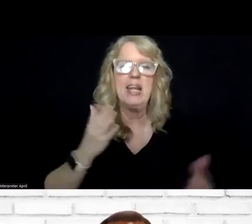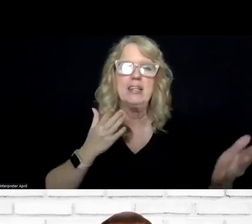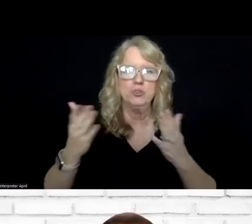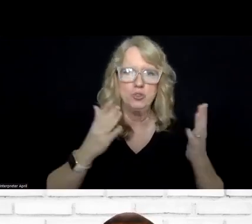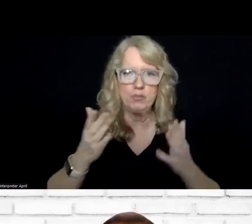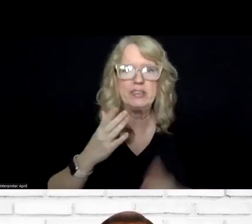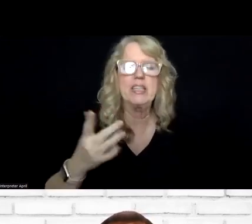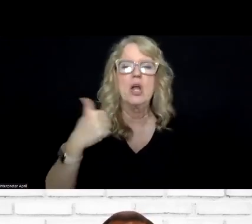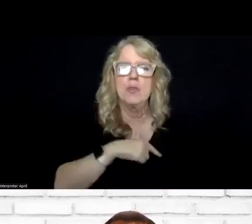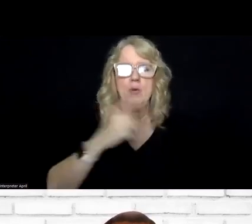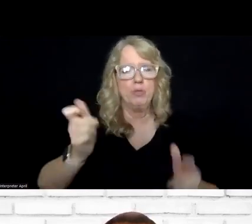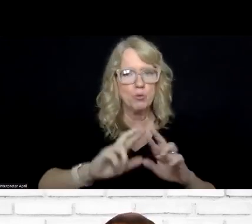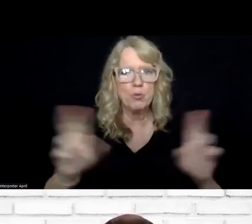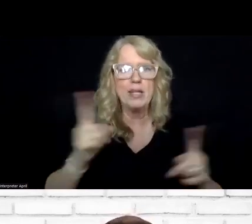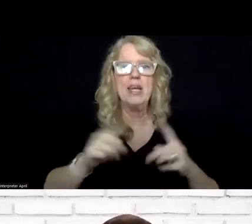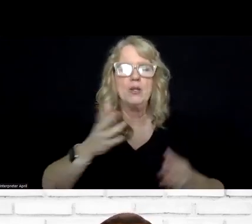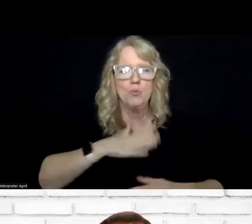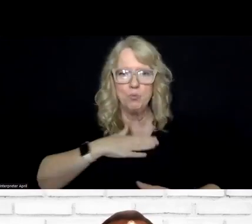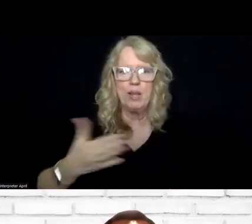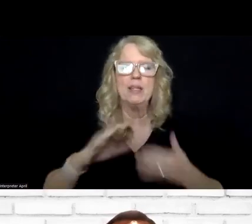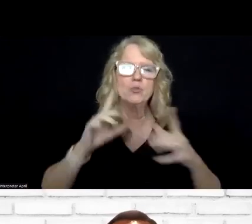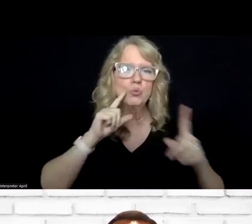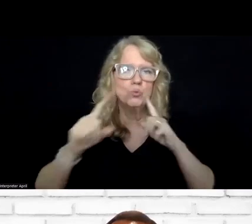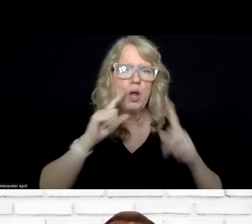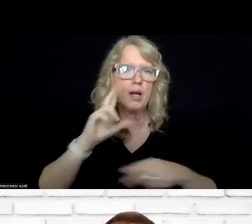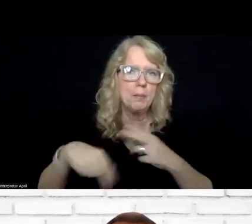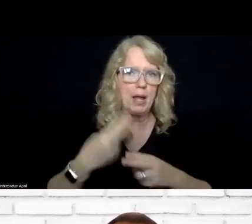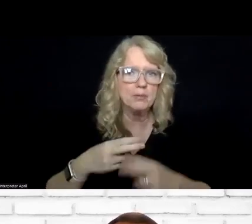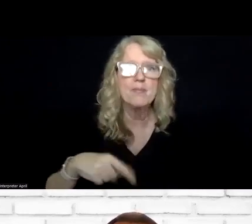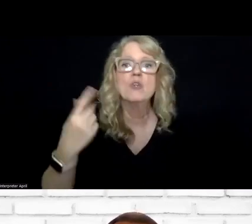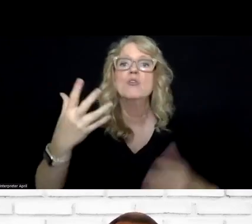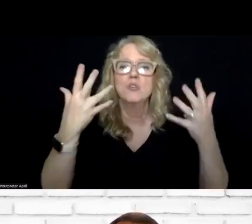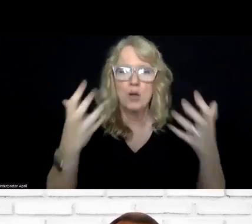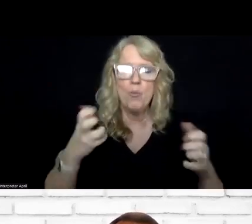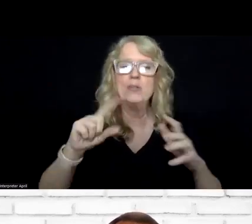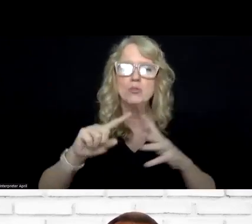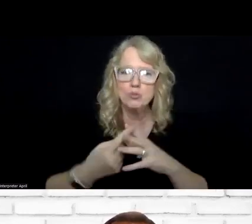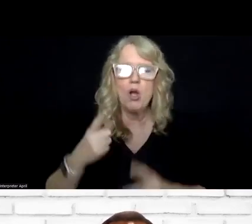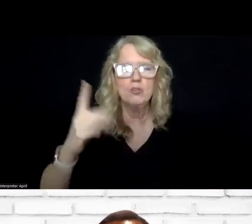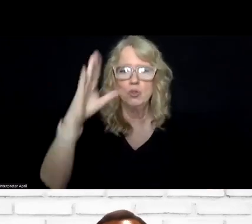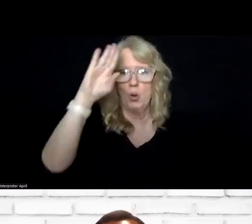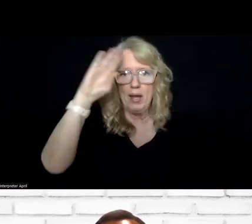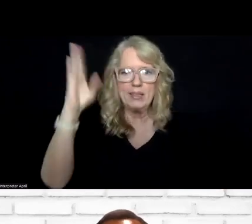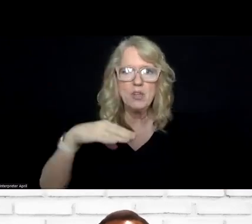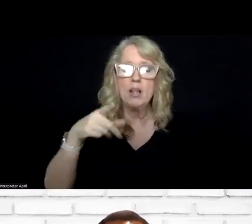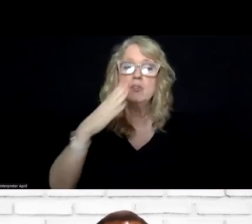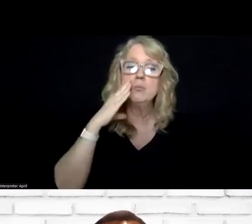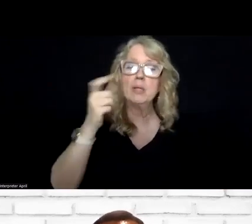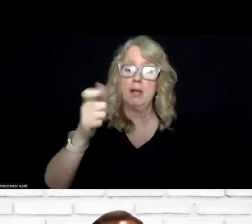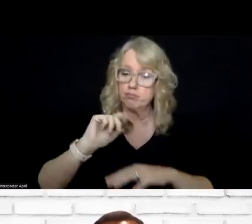we all are ready and willing and able to talk about. But I want to start off with just acknowledging that since the